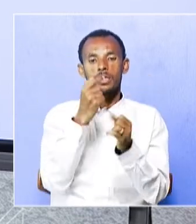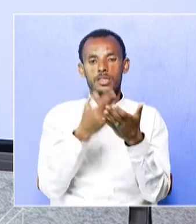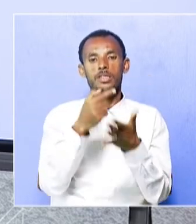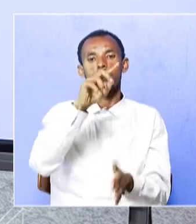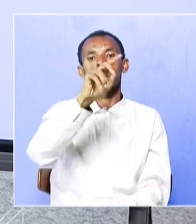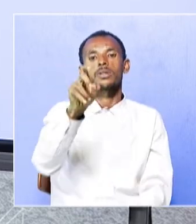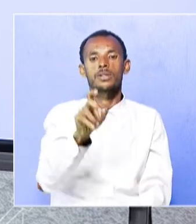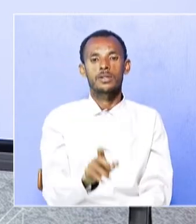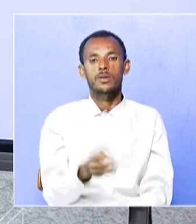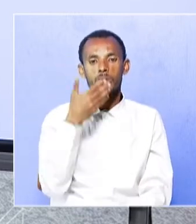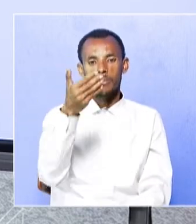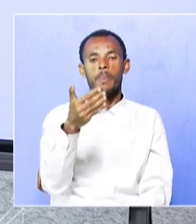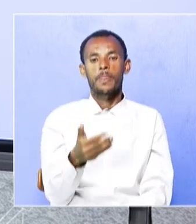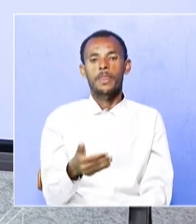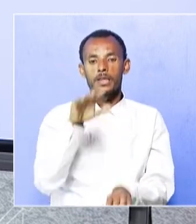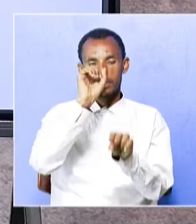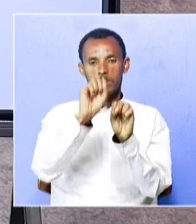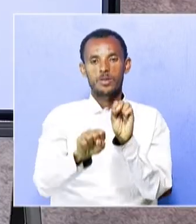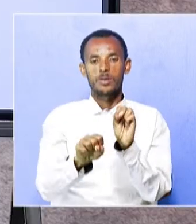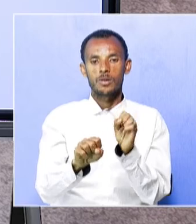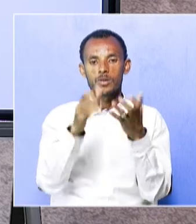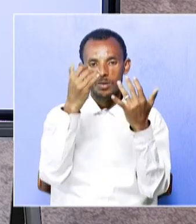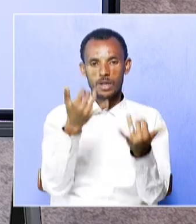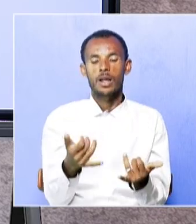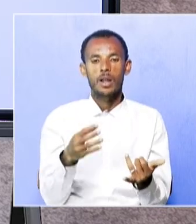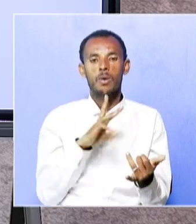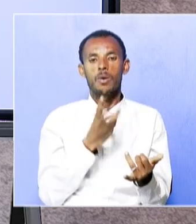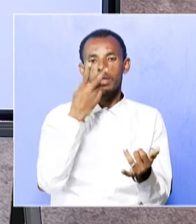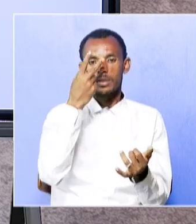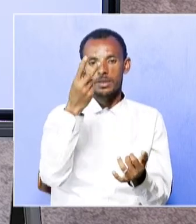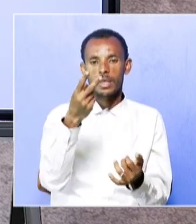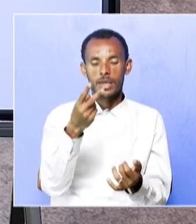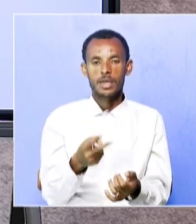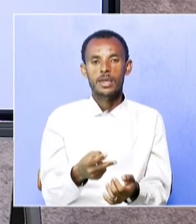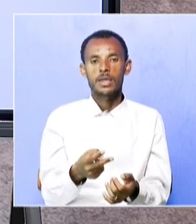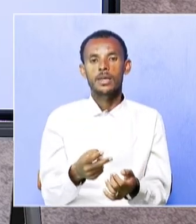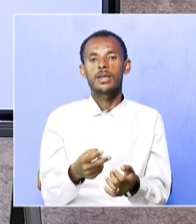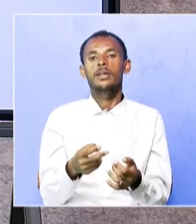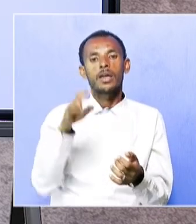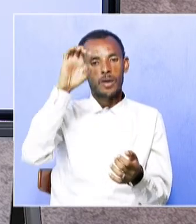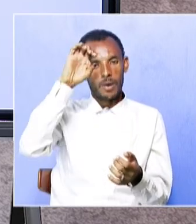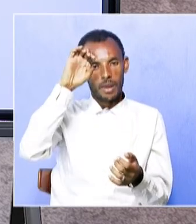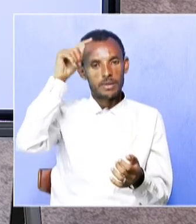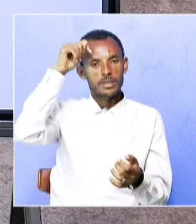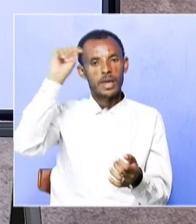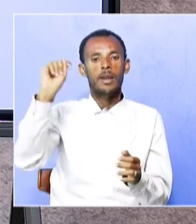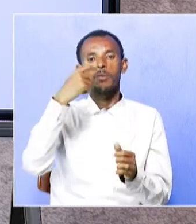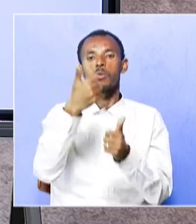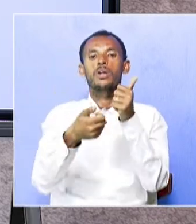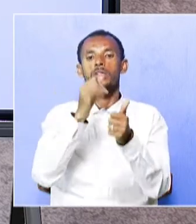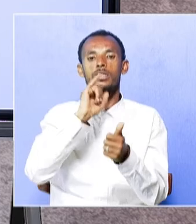questions. Good. So today we will see the Euclid's theorem, which